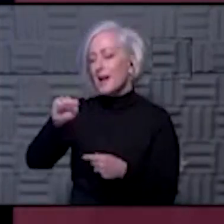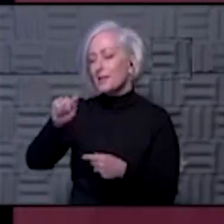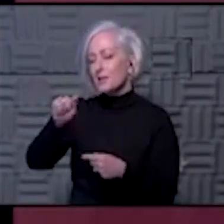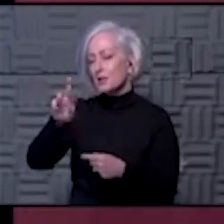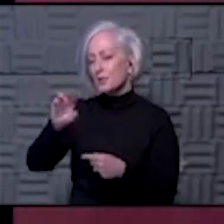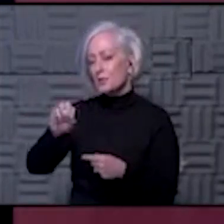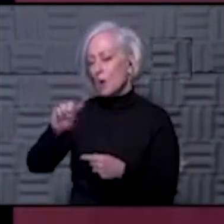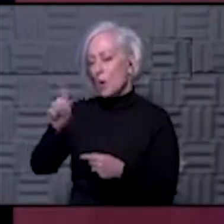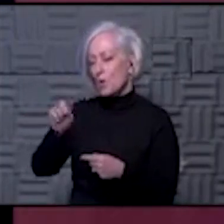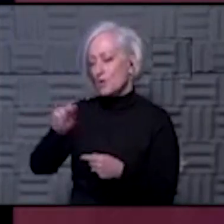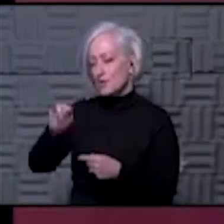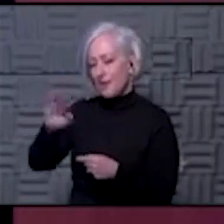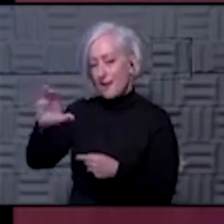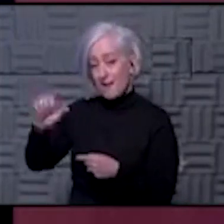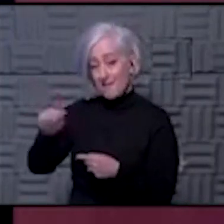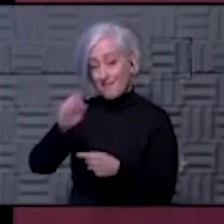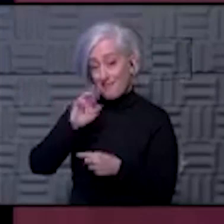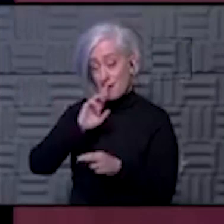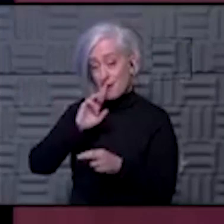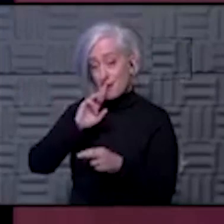results being reported today.